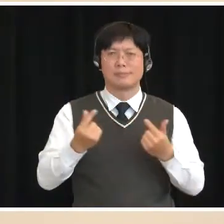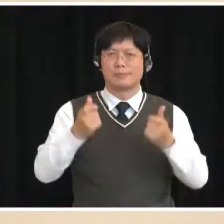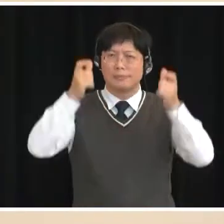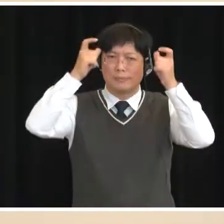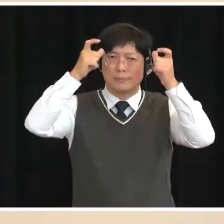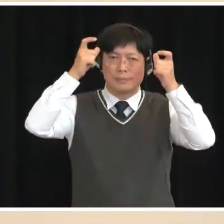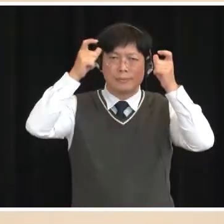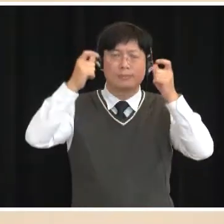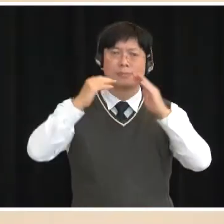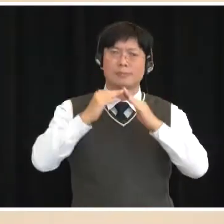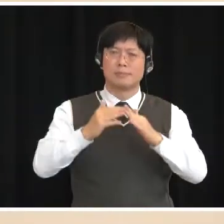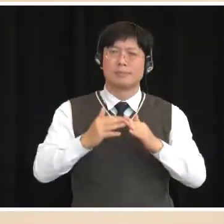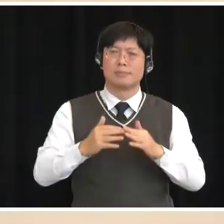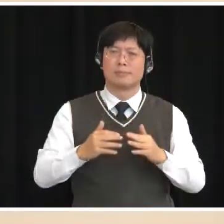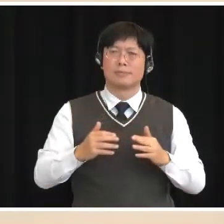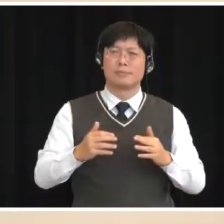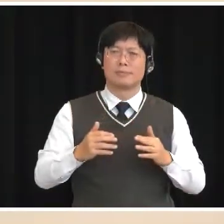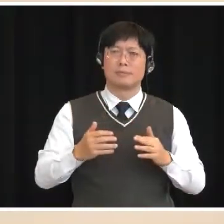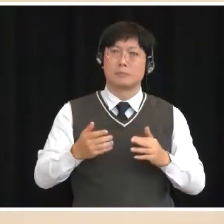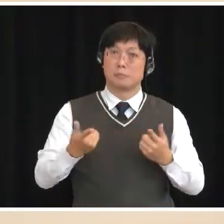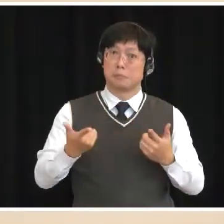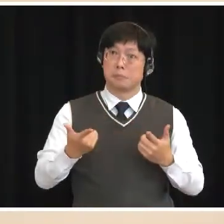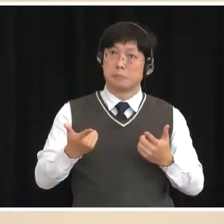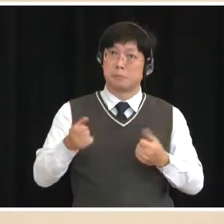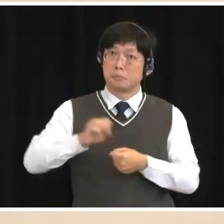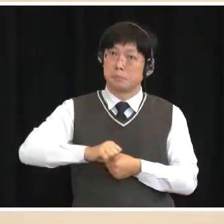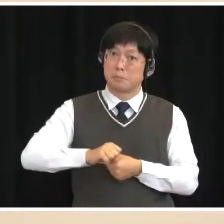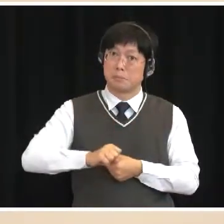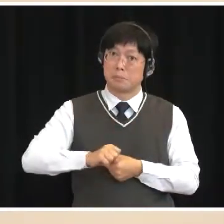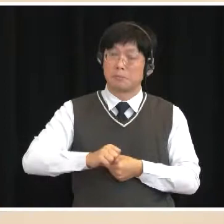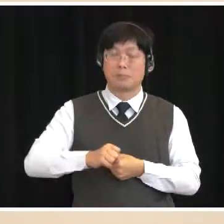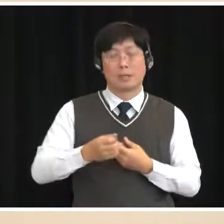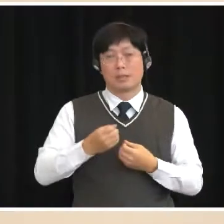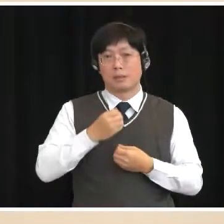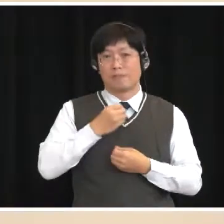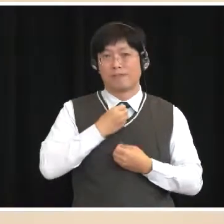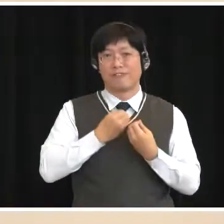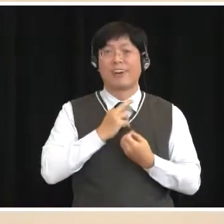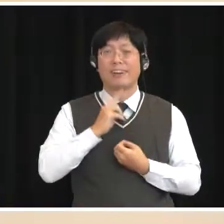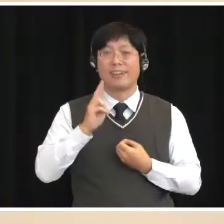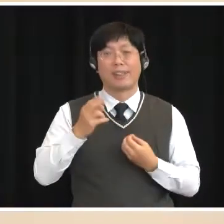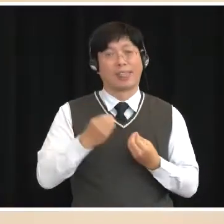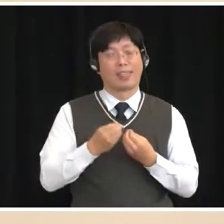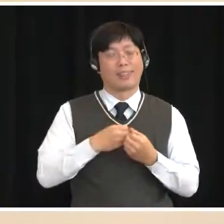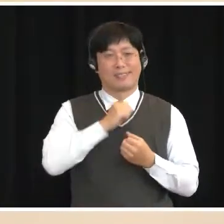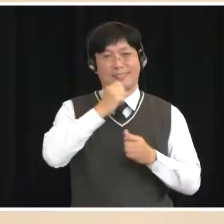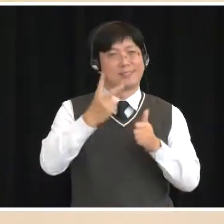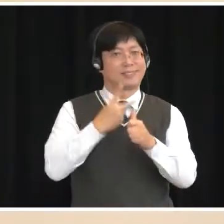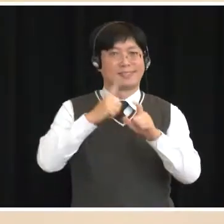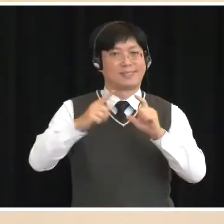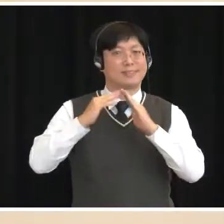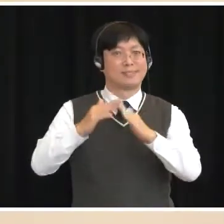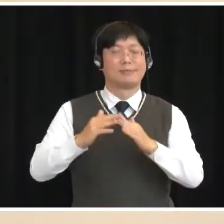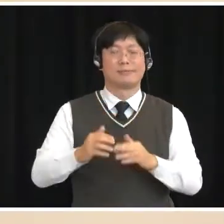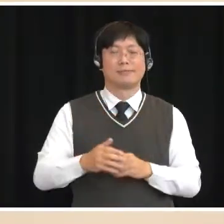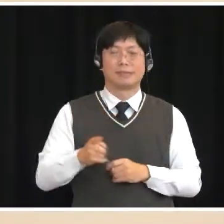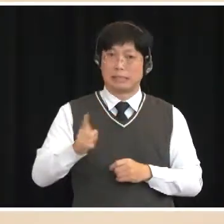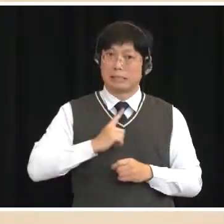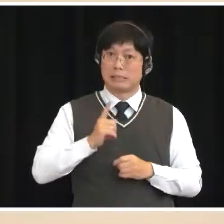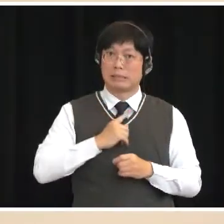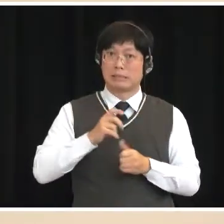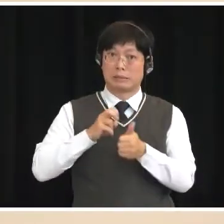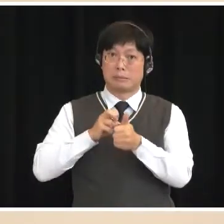do you pronounce that? Kaohsiung. It seems to have a very large number of residential care institutes for a much